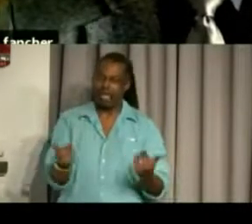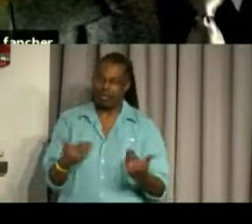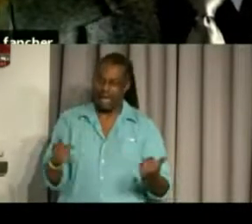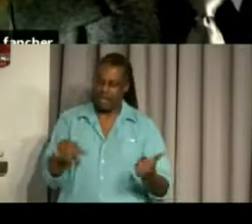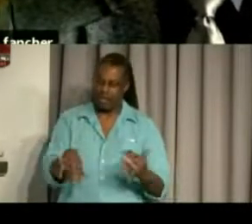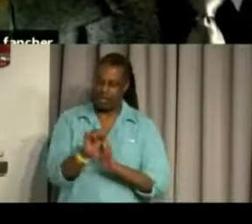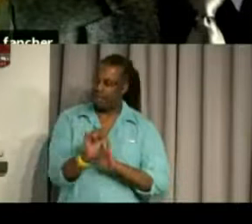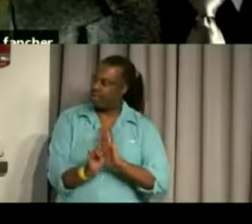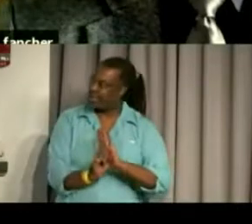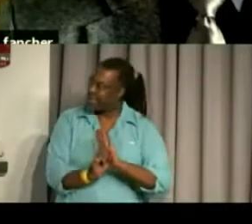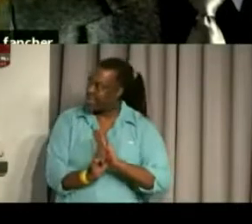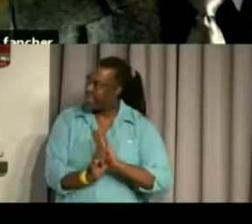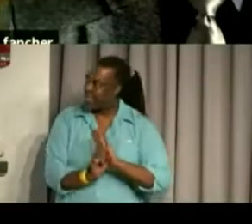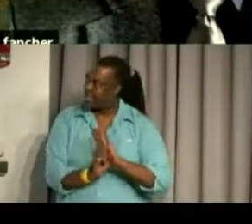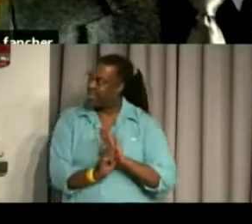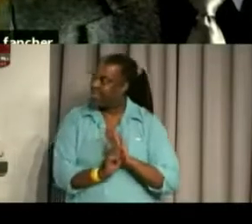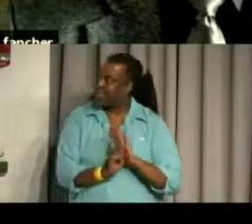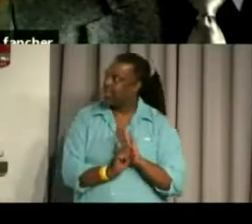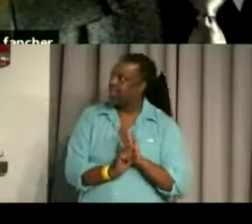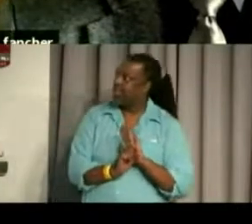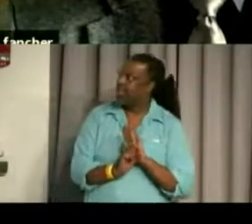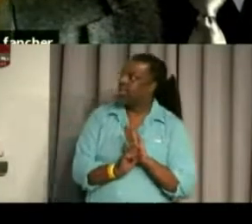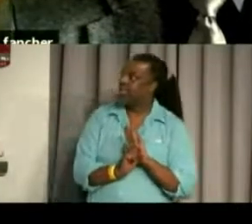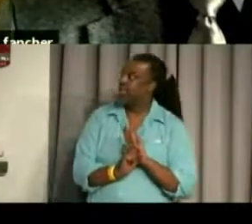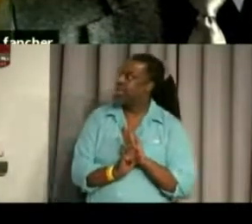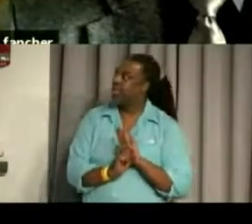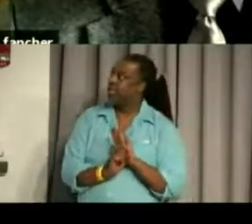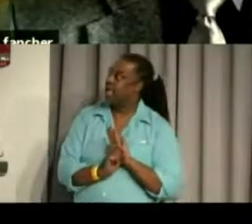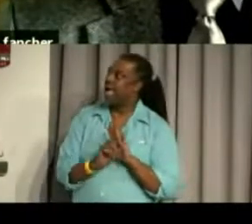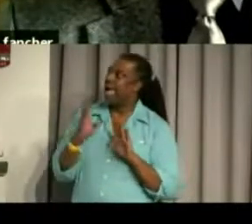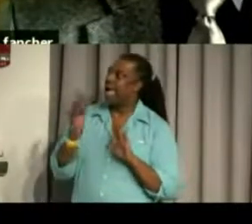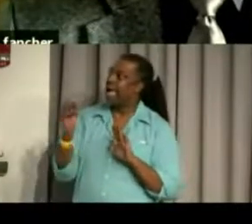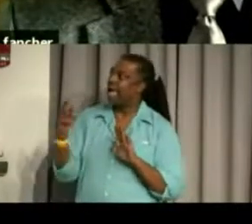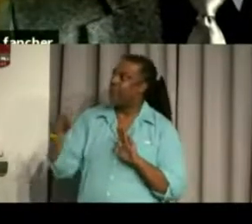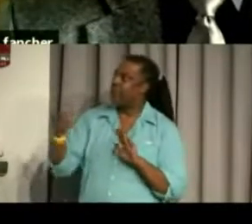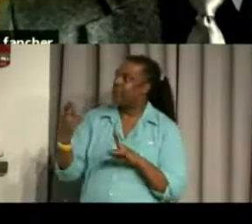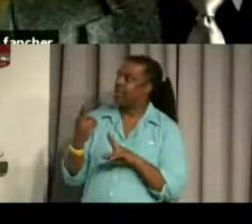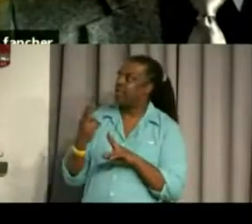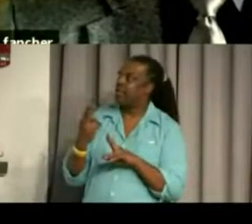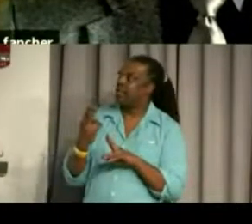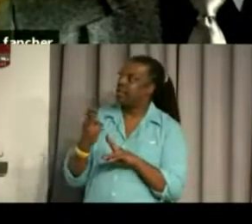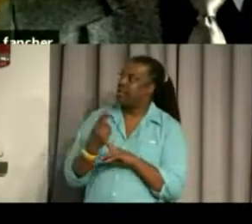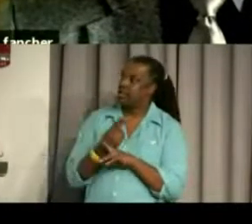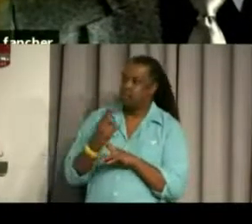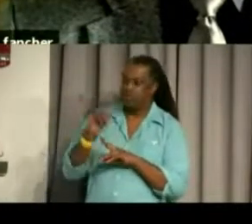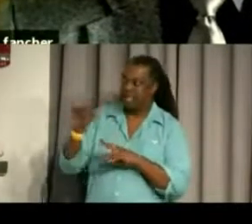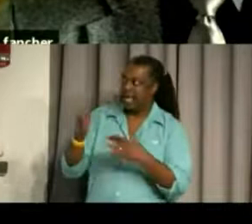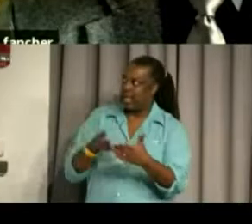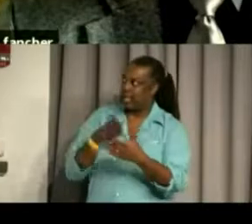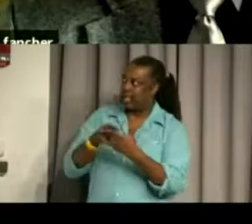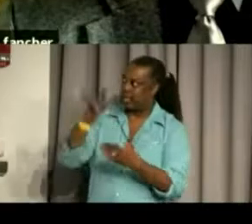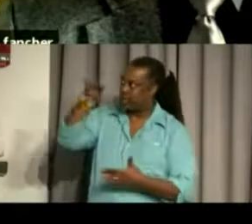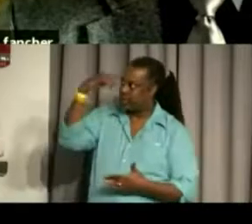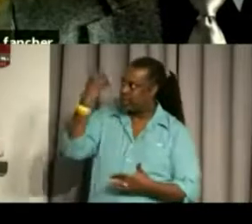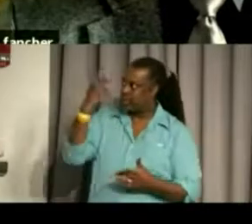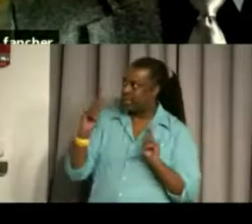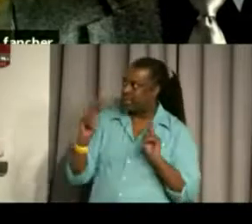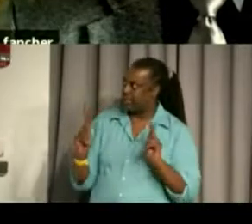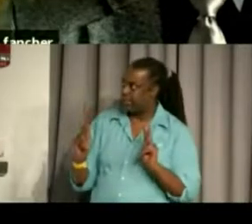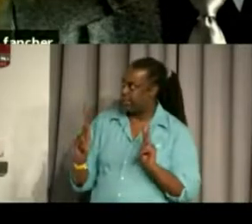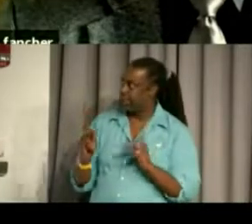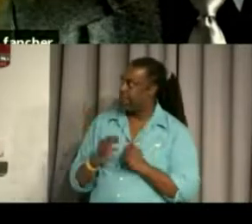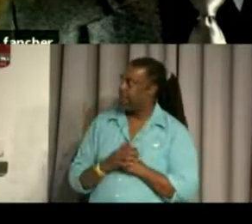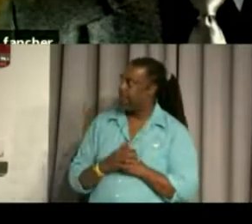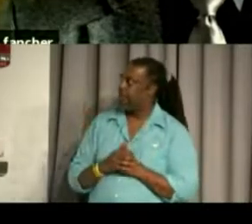And so Detroit is like a euphemism for Black people because it is the blackest city in the